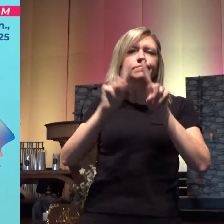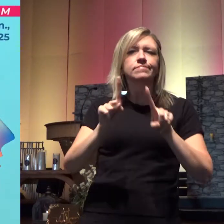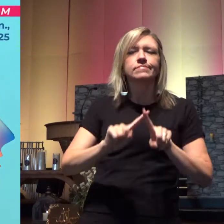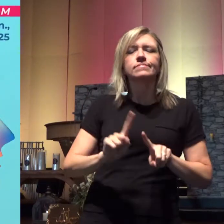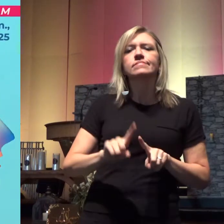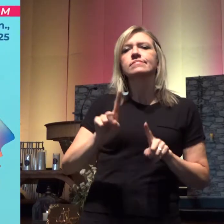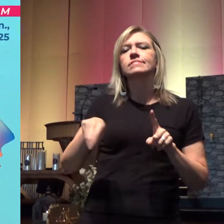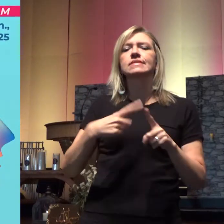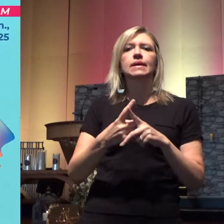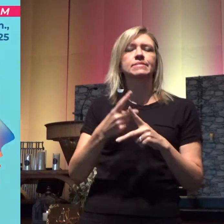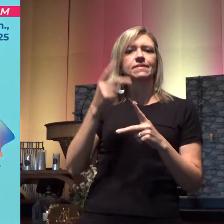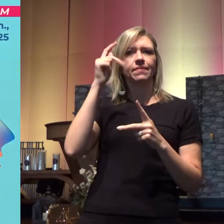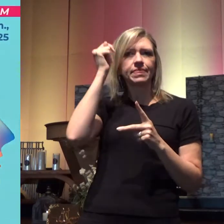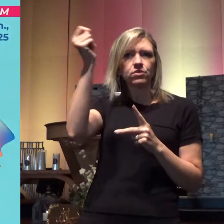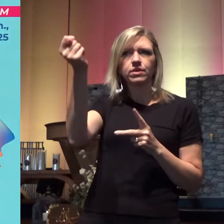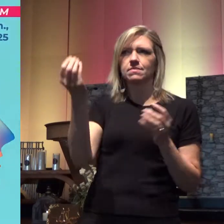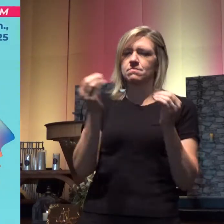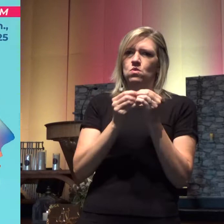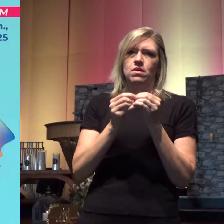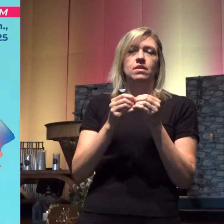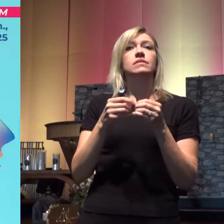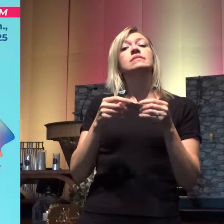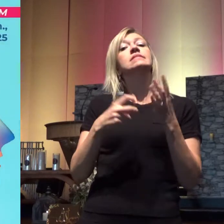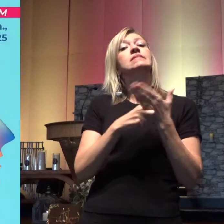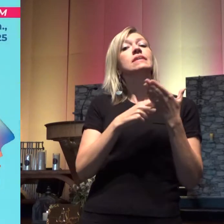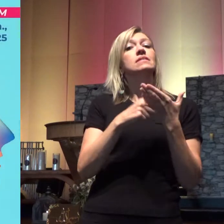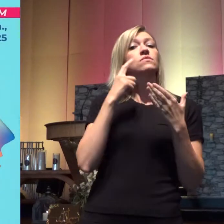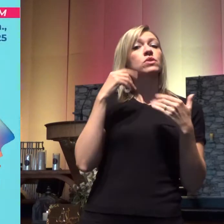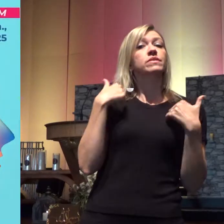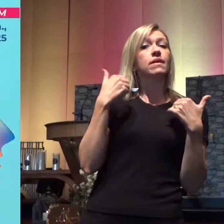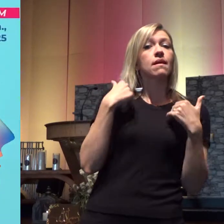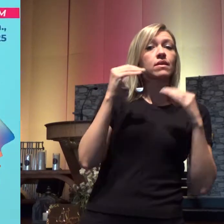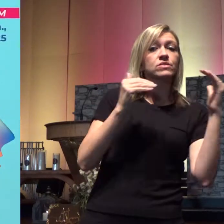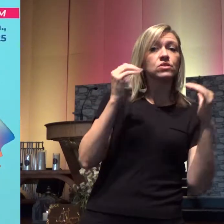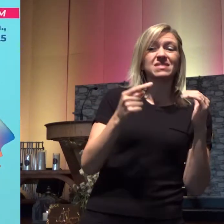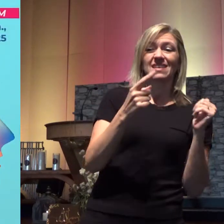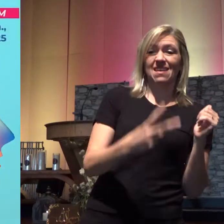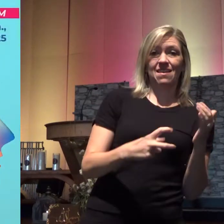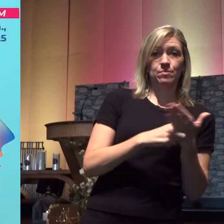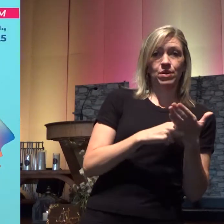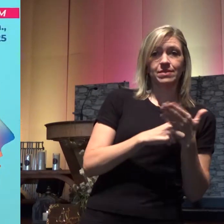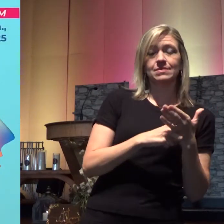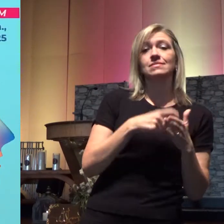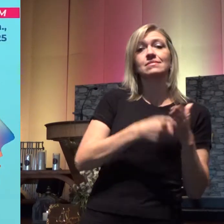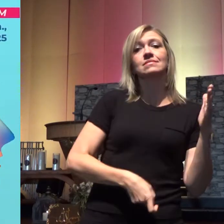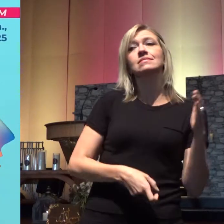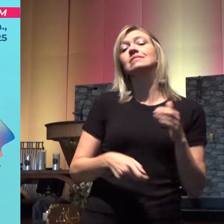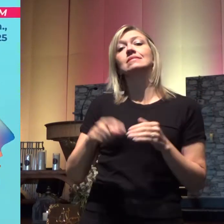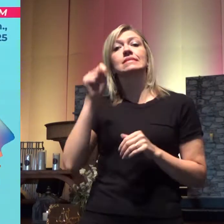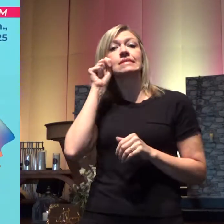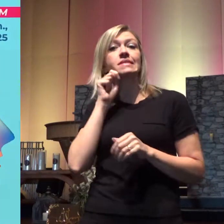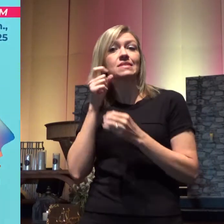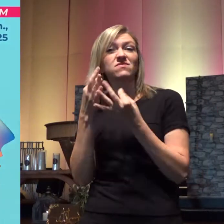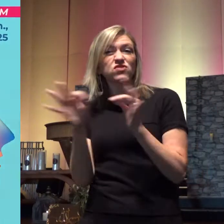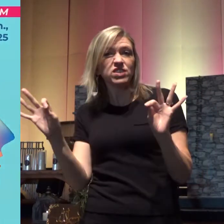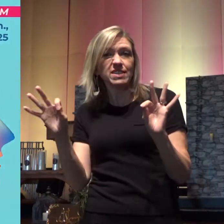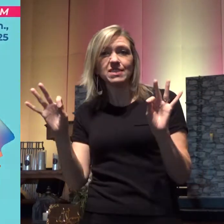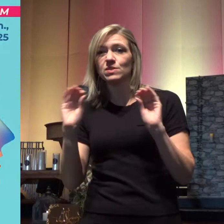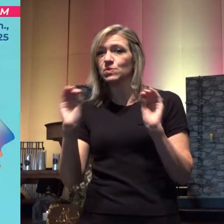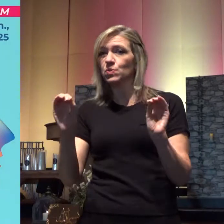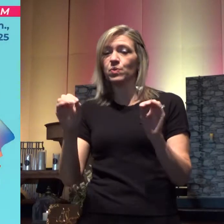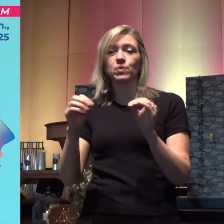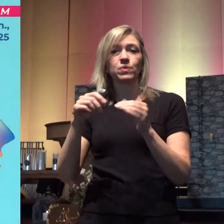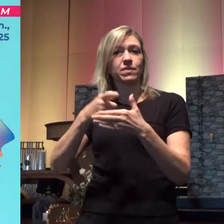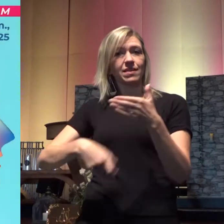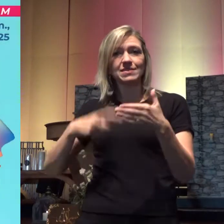much more. We're offering tickets to young adults for half price and teens for free. Visit our events page at milehighchurch.org for